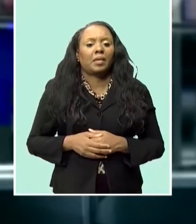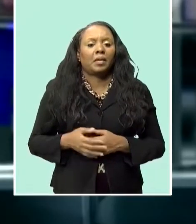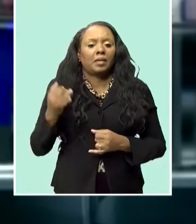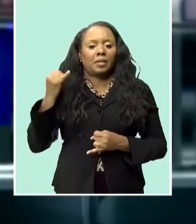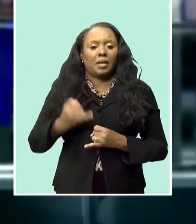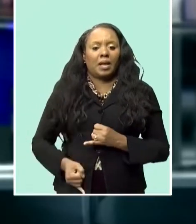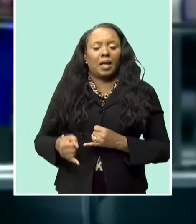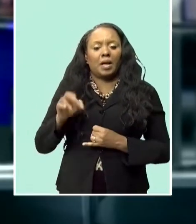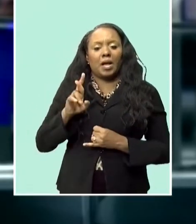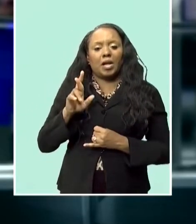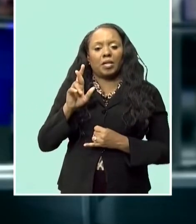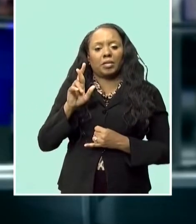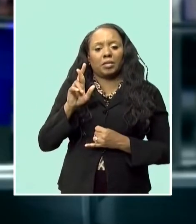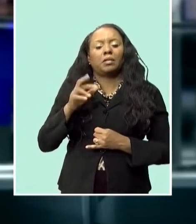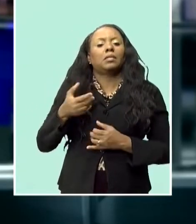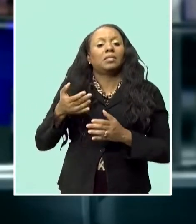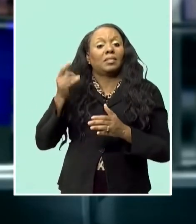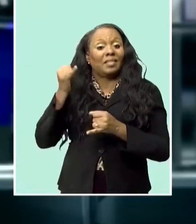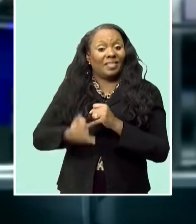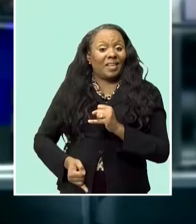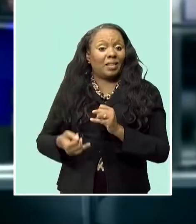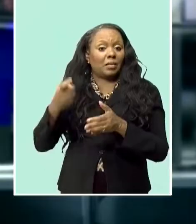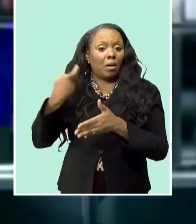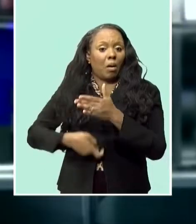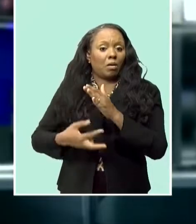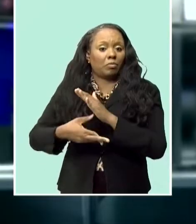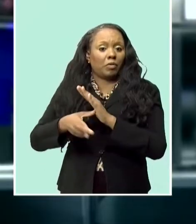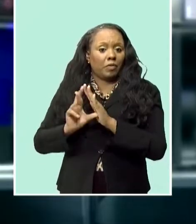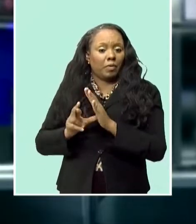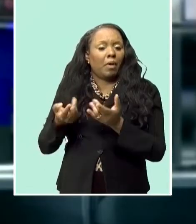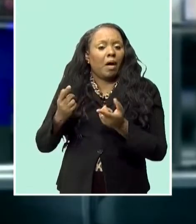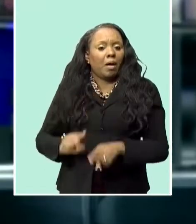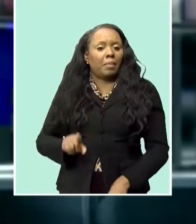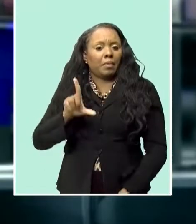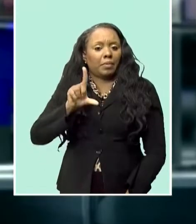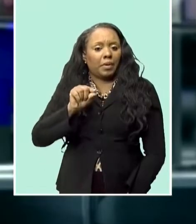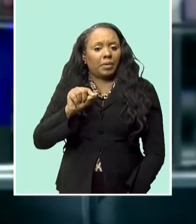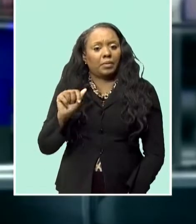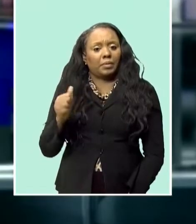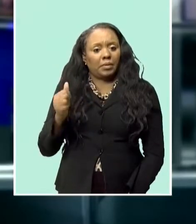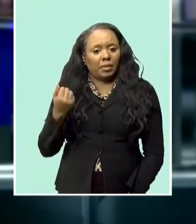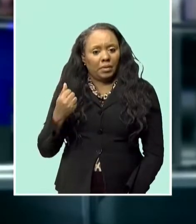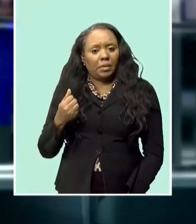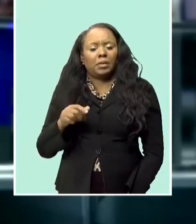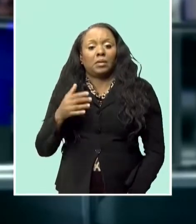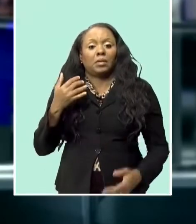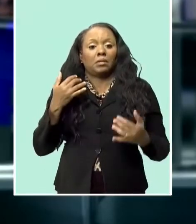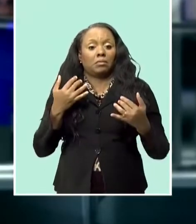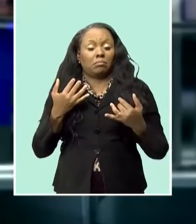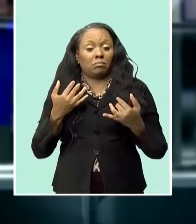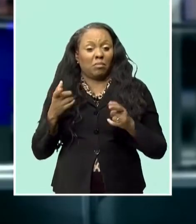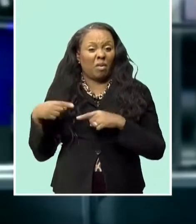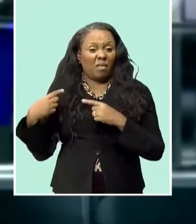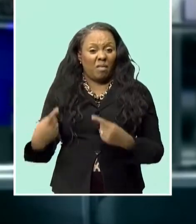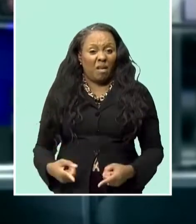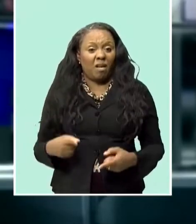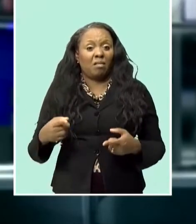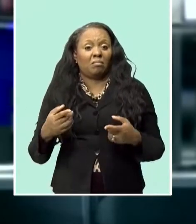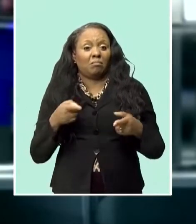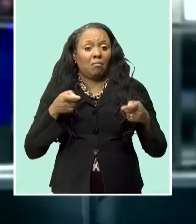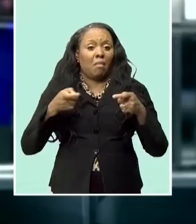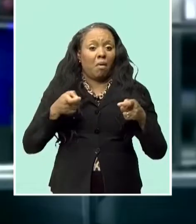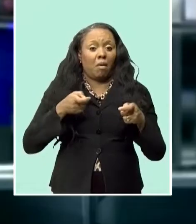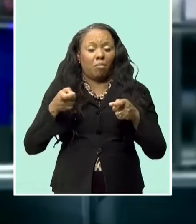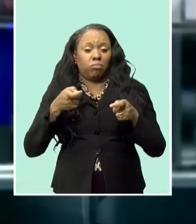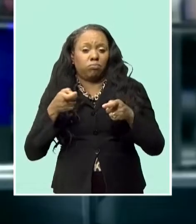its last rate review in 2010, the power company had successfully managed to control costs and provide affordable rates